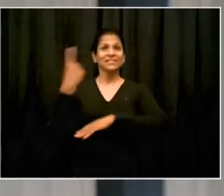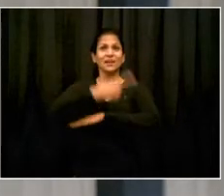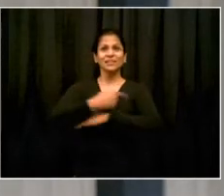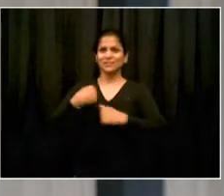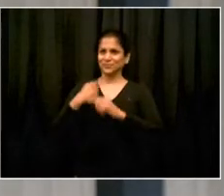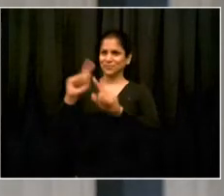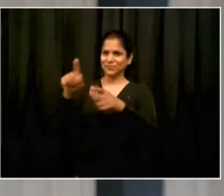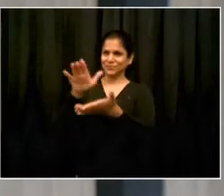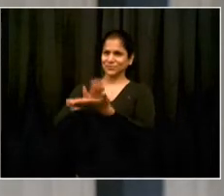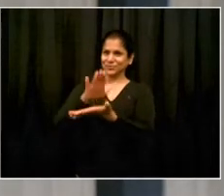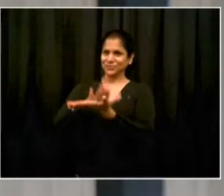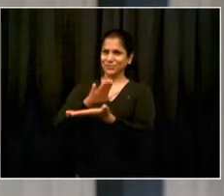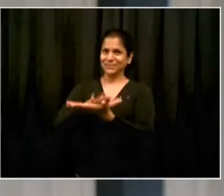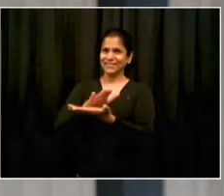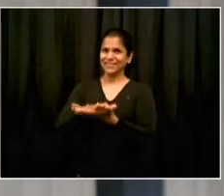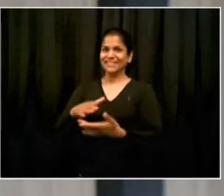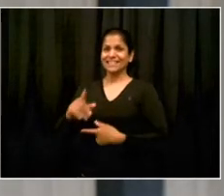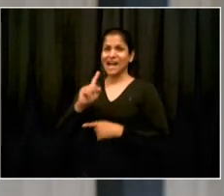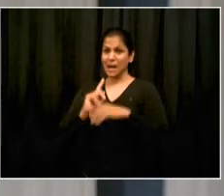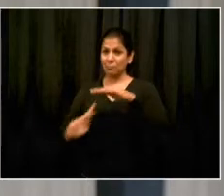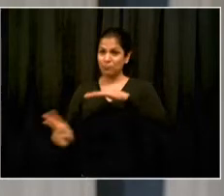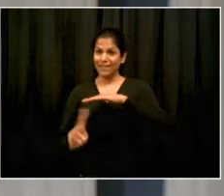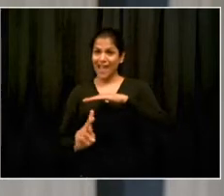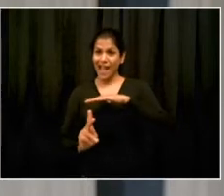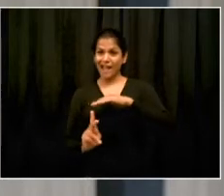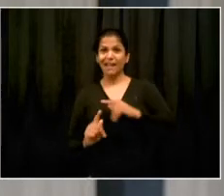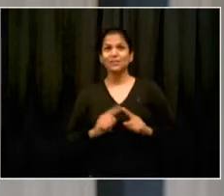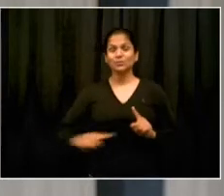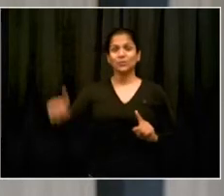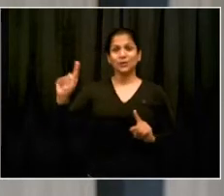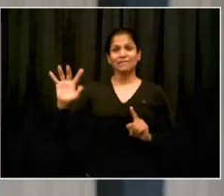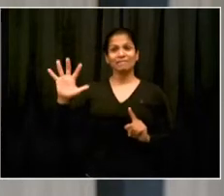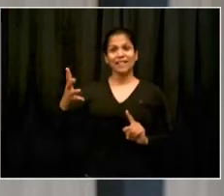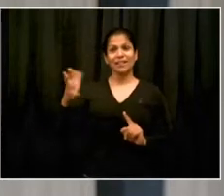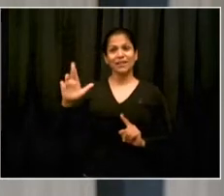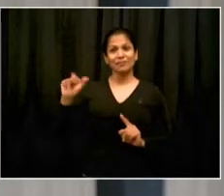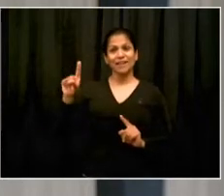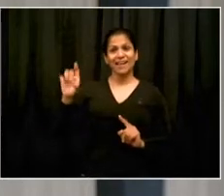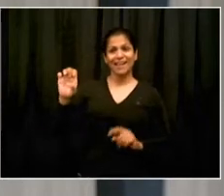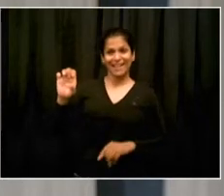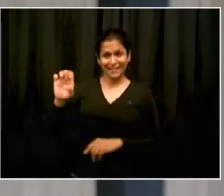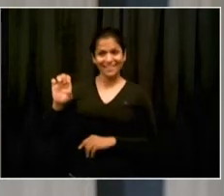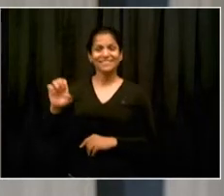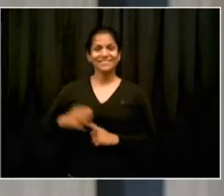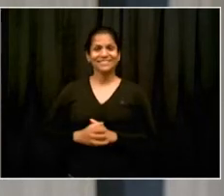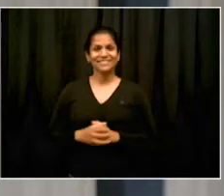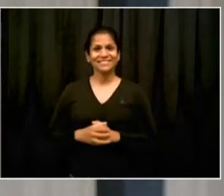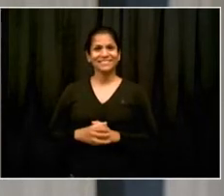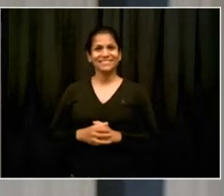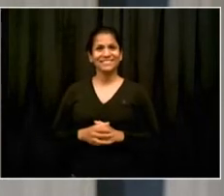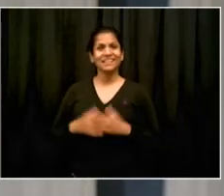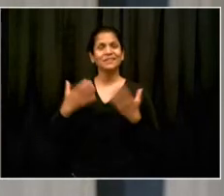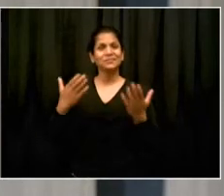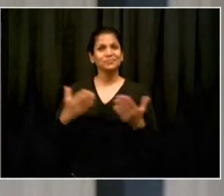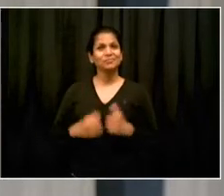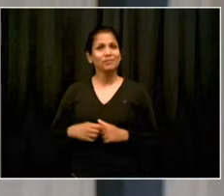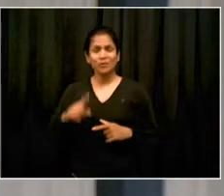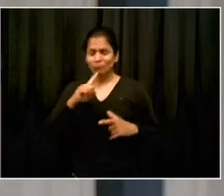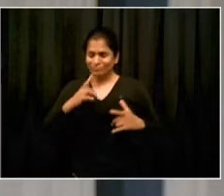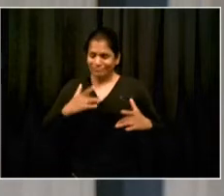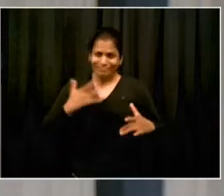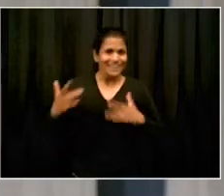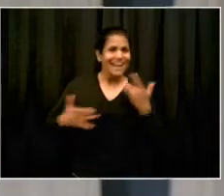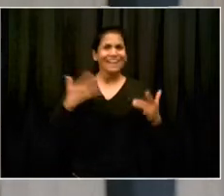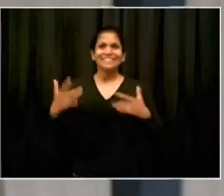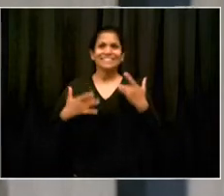recall, last week was the first day of school for everyone, but today was the first day for in-person learning for our K-5 and K-8 students. Mr. Mayor,